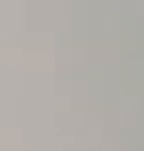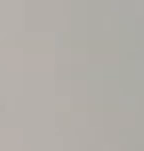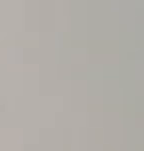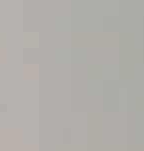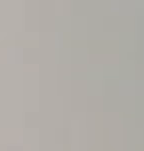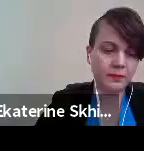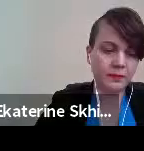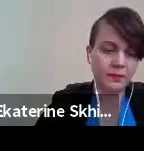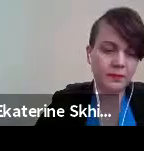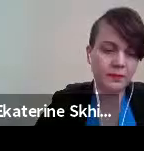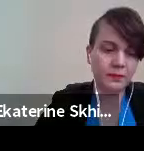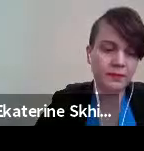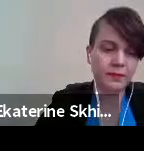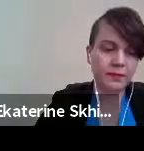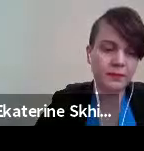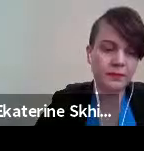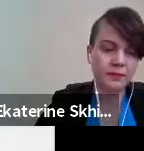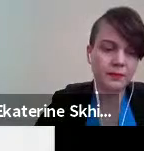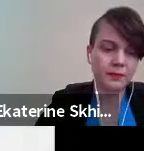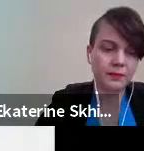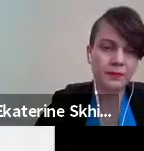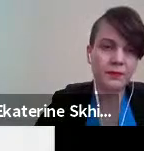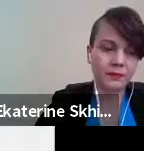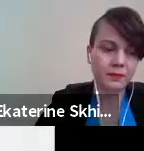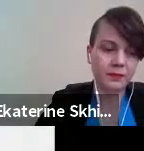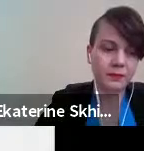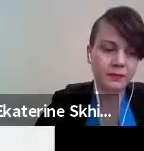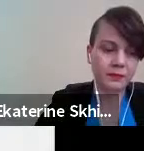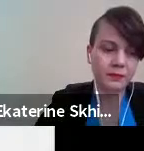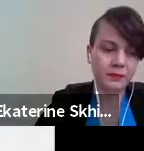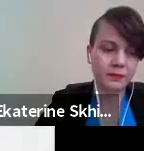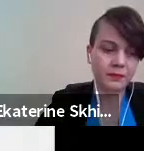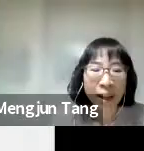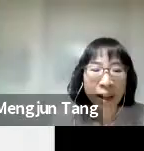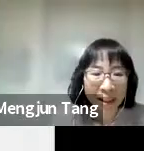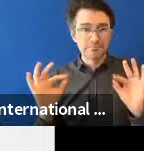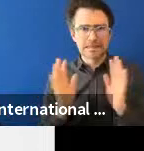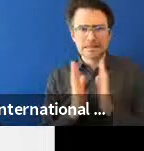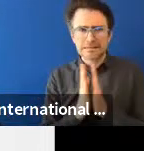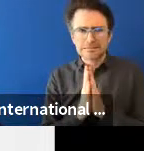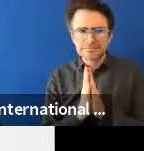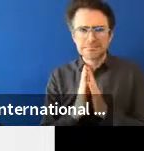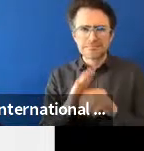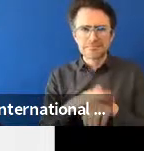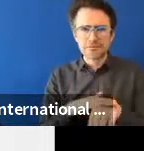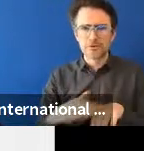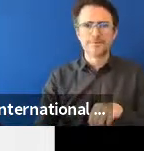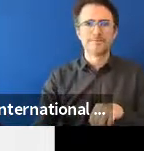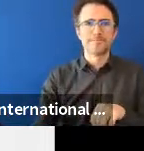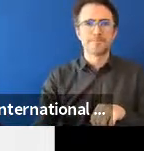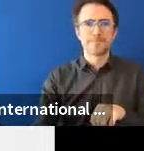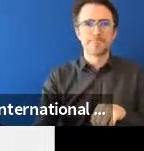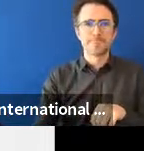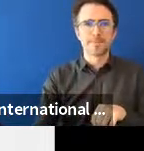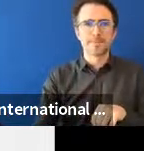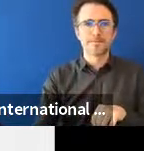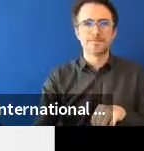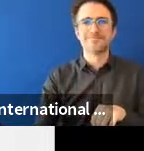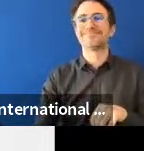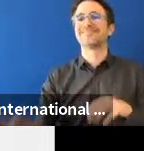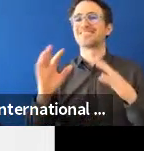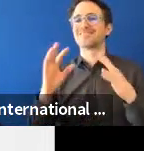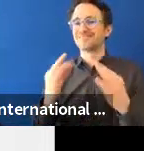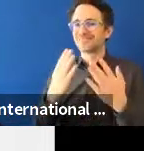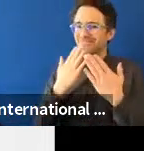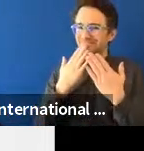Can you hear me? Sorry. Okay. It's my honor to present China's efforts and